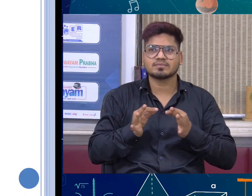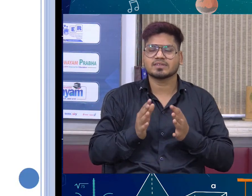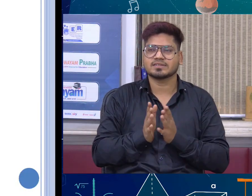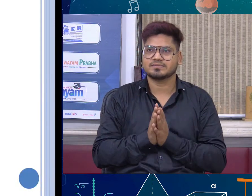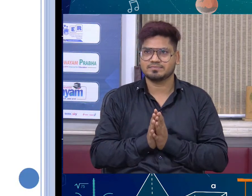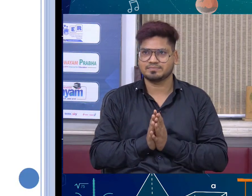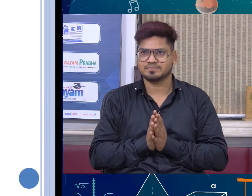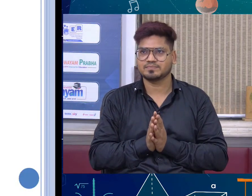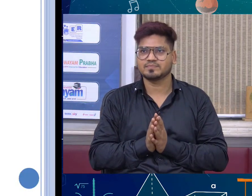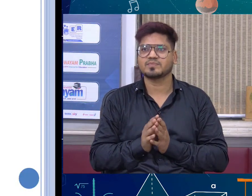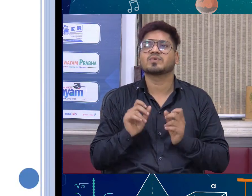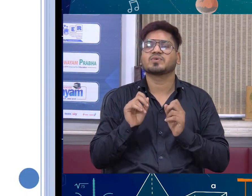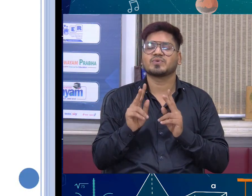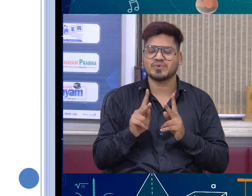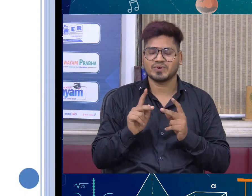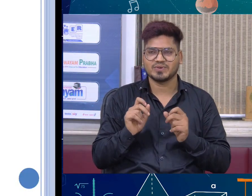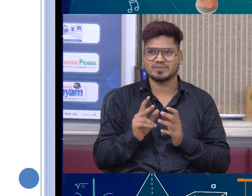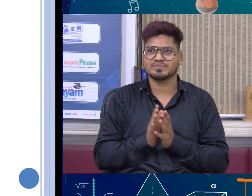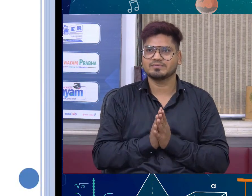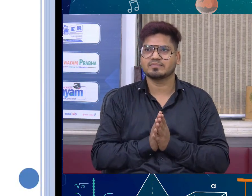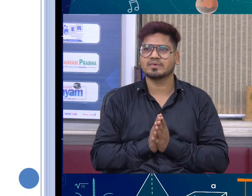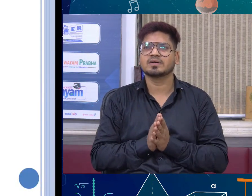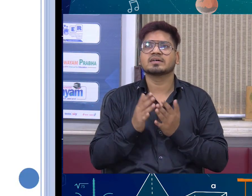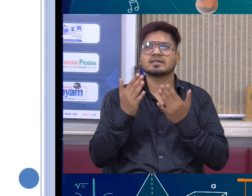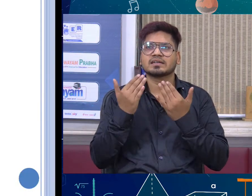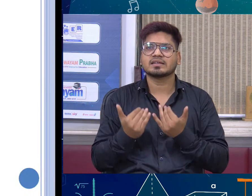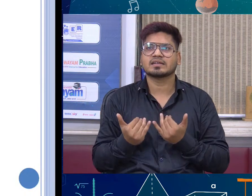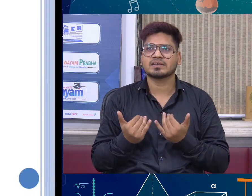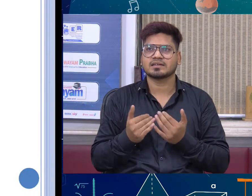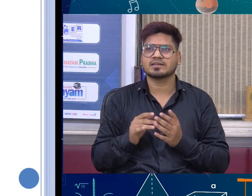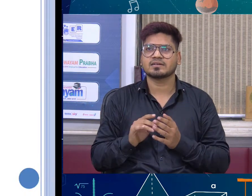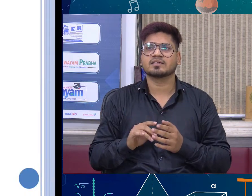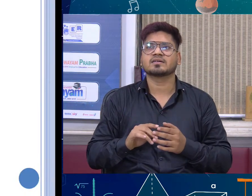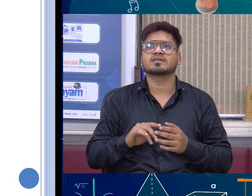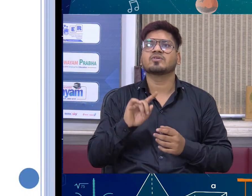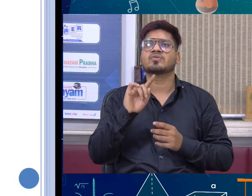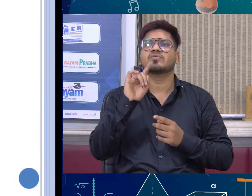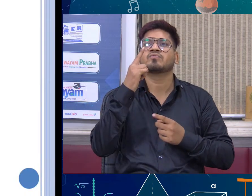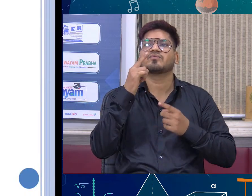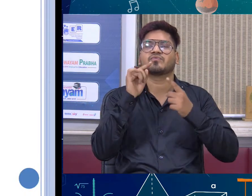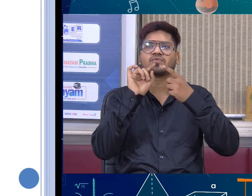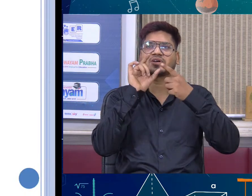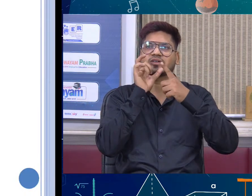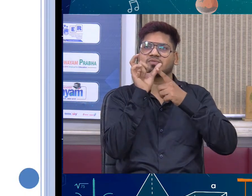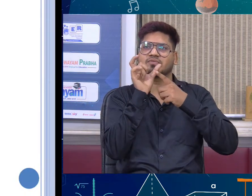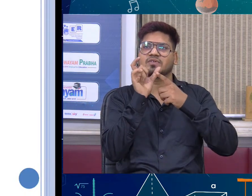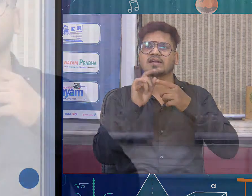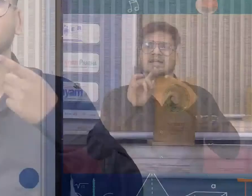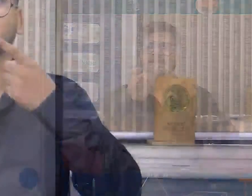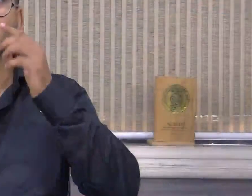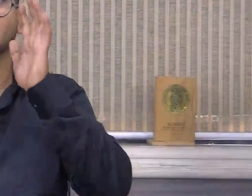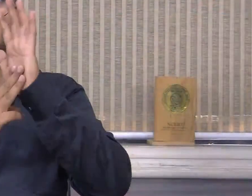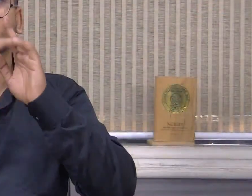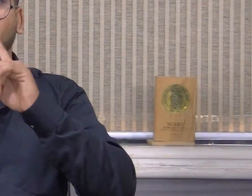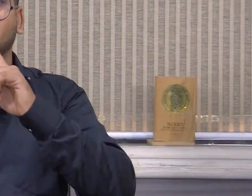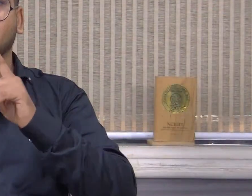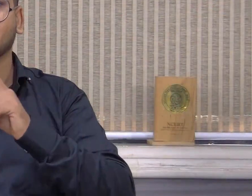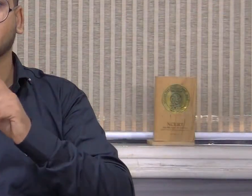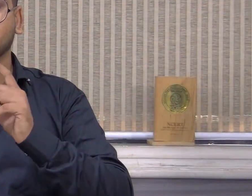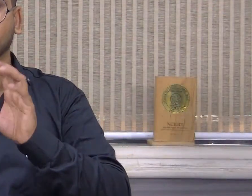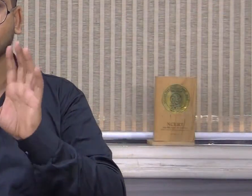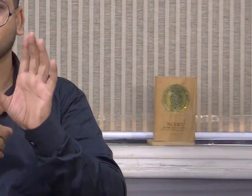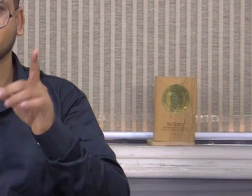it. Yeah, sure. The keyword should be that one. First keyword, that employees.